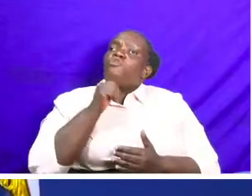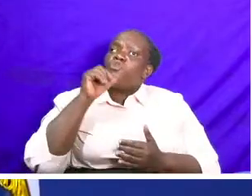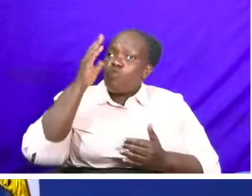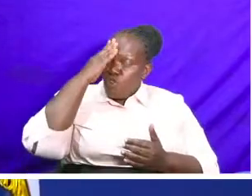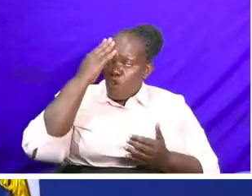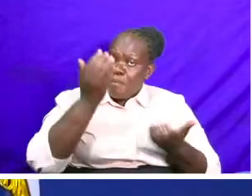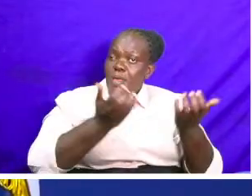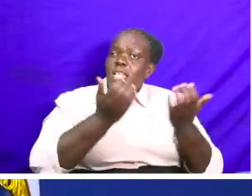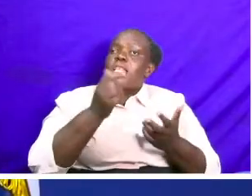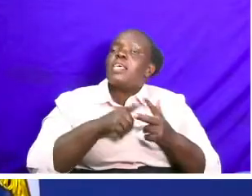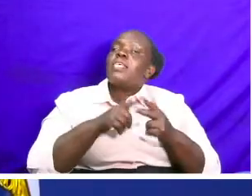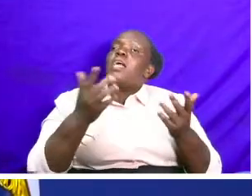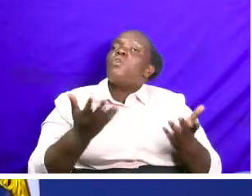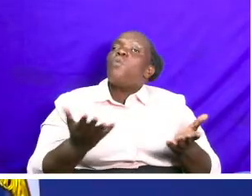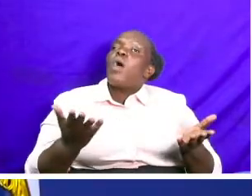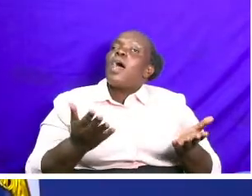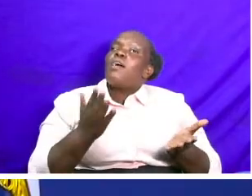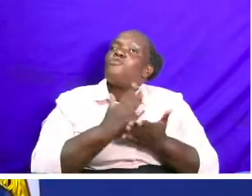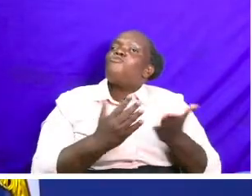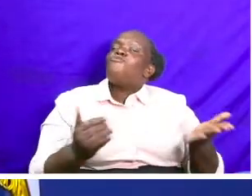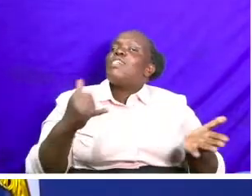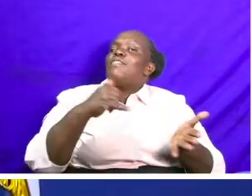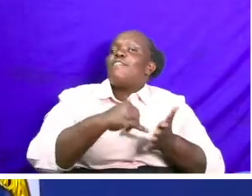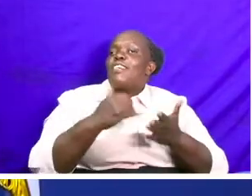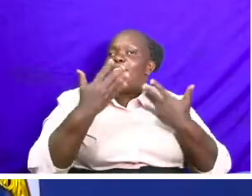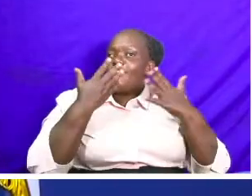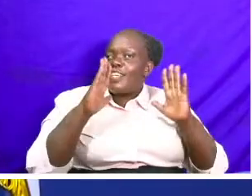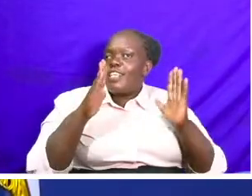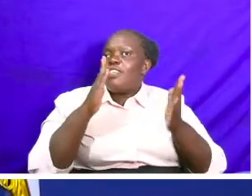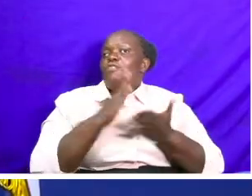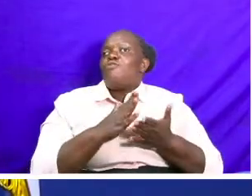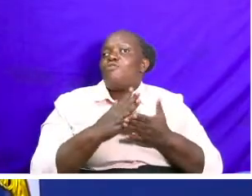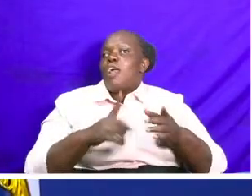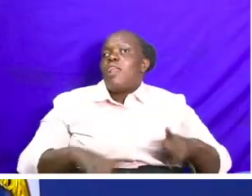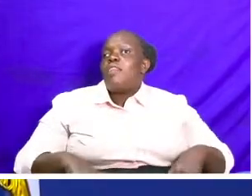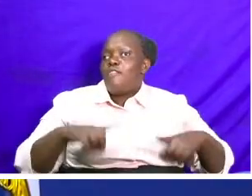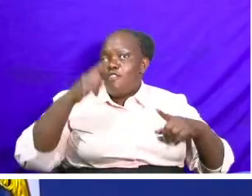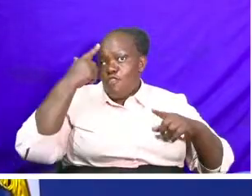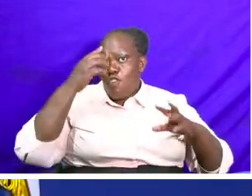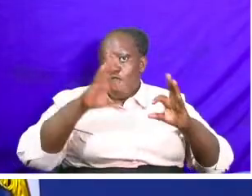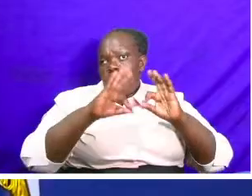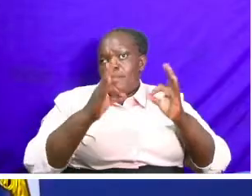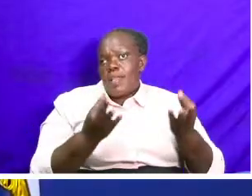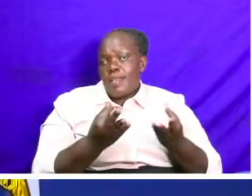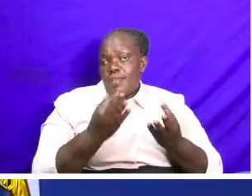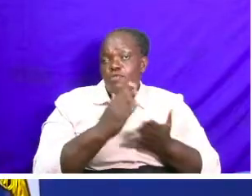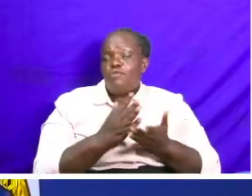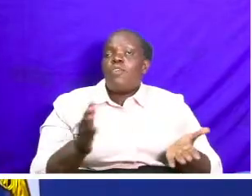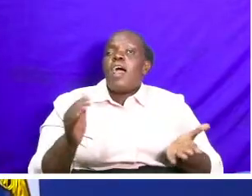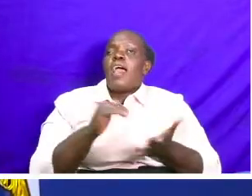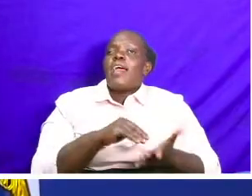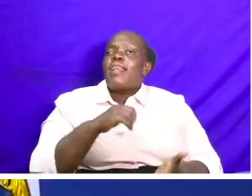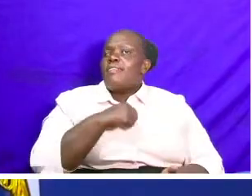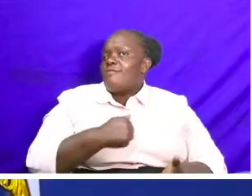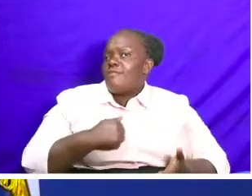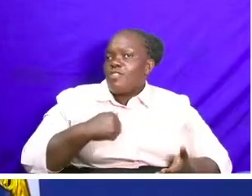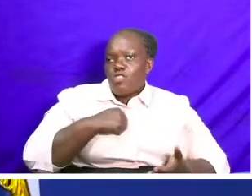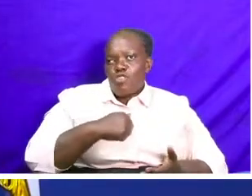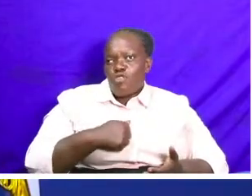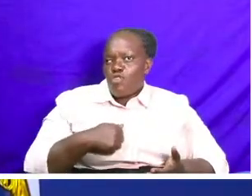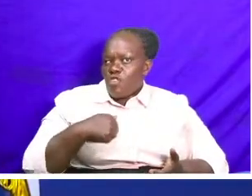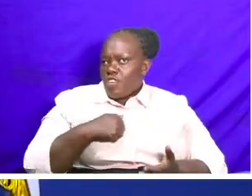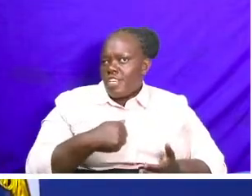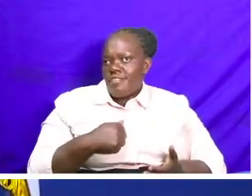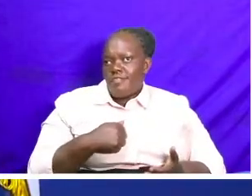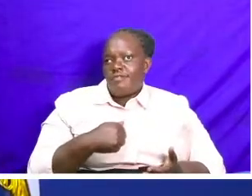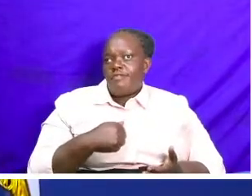go, having invested to eke out a living for their families. So once again, our most sincere sympathies and